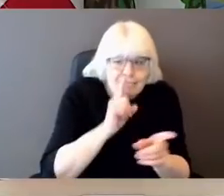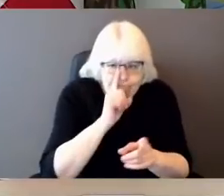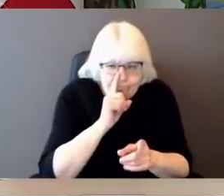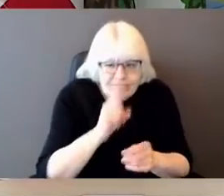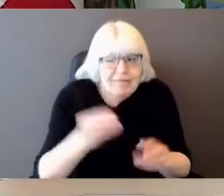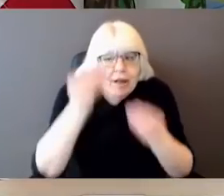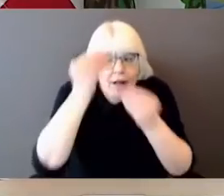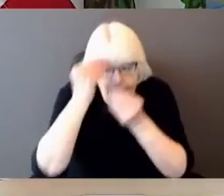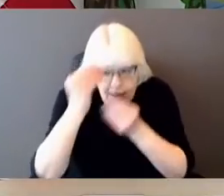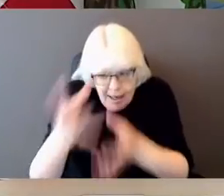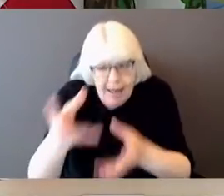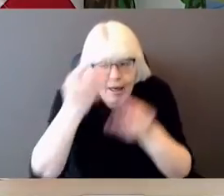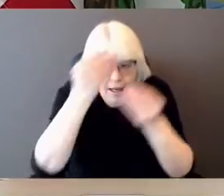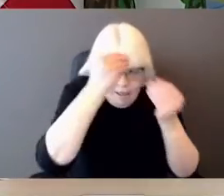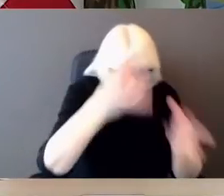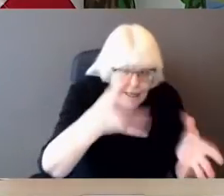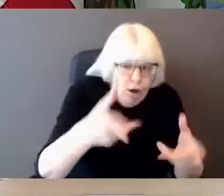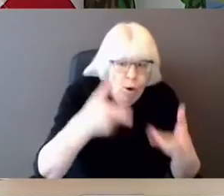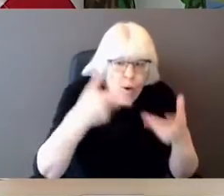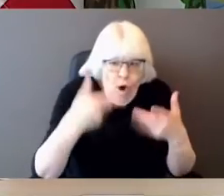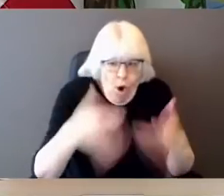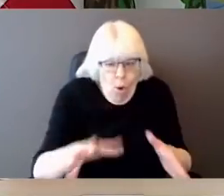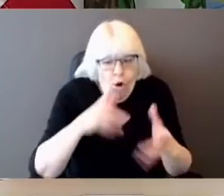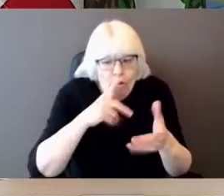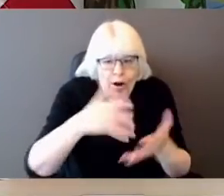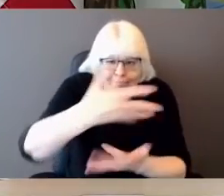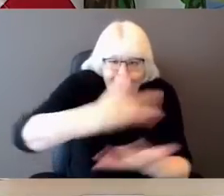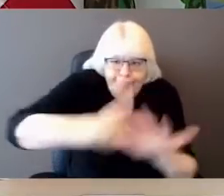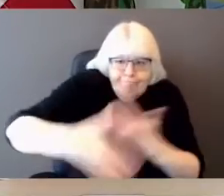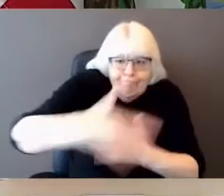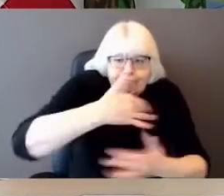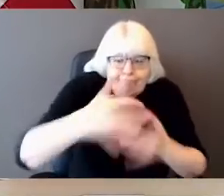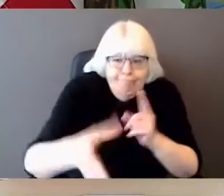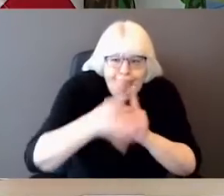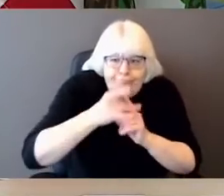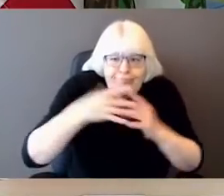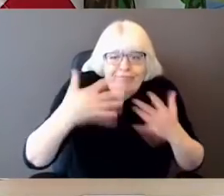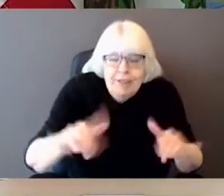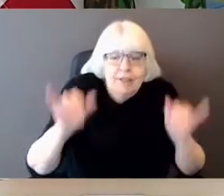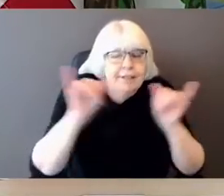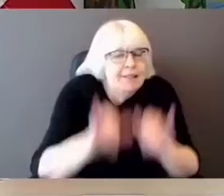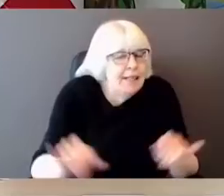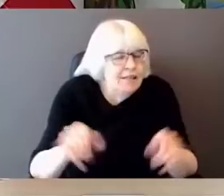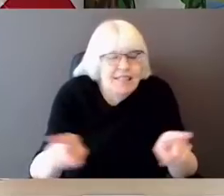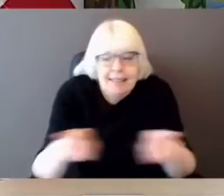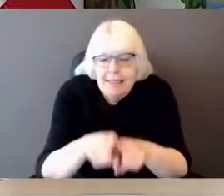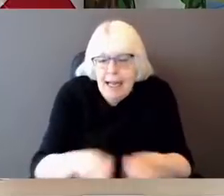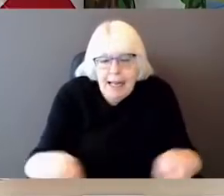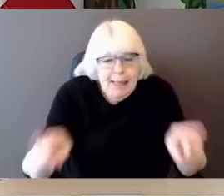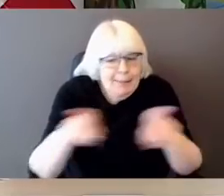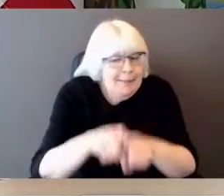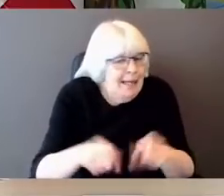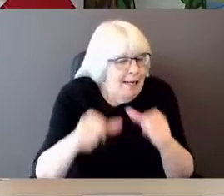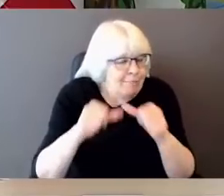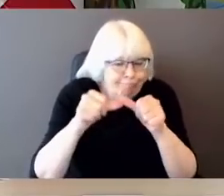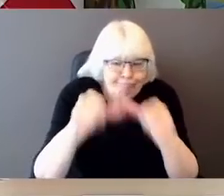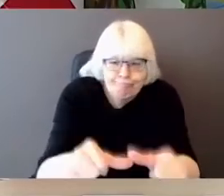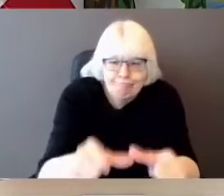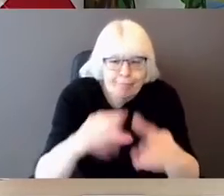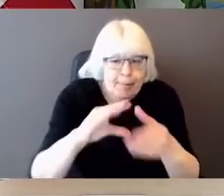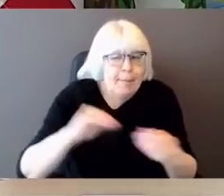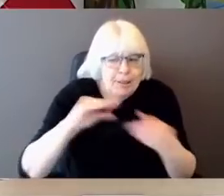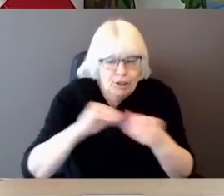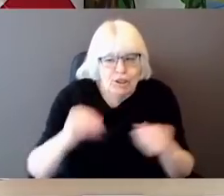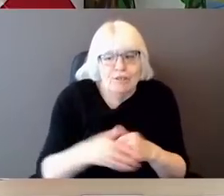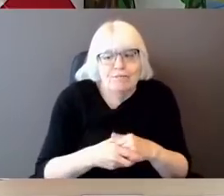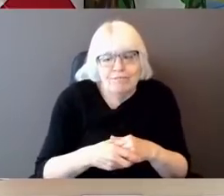been talking about for a long time. At many, many points during this wave of COVID-19, I have felt